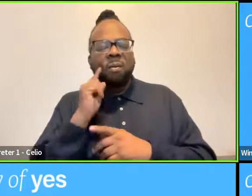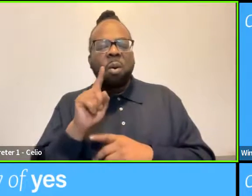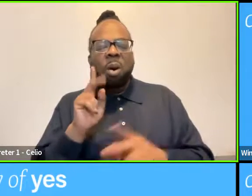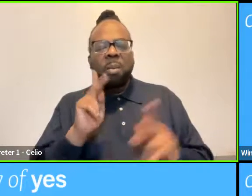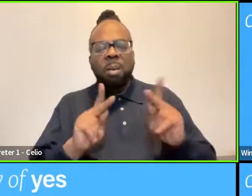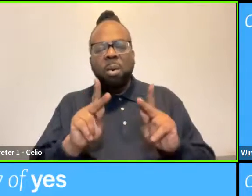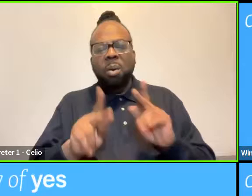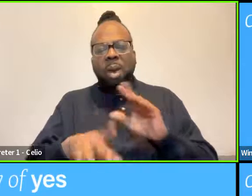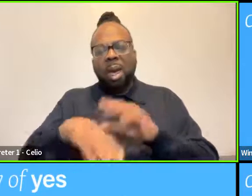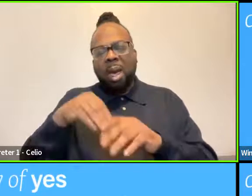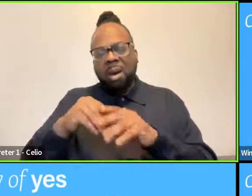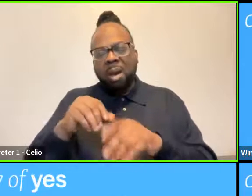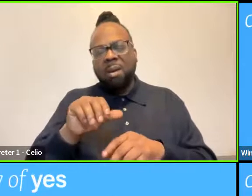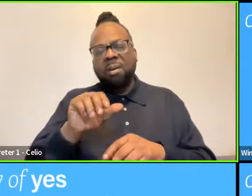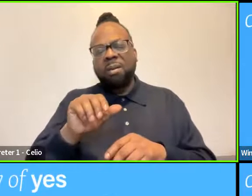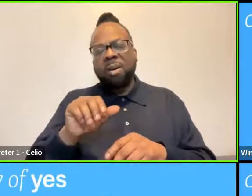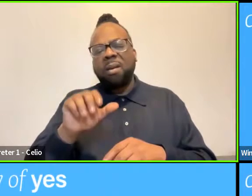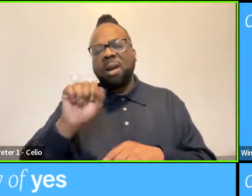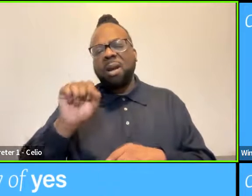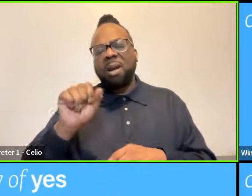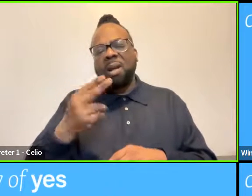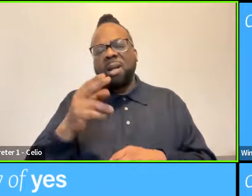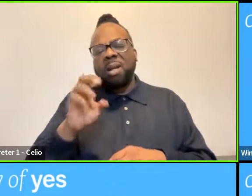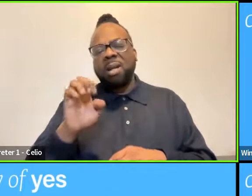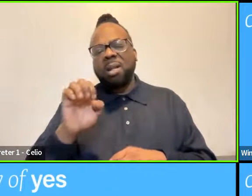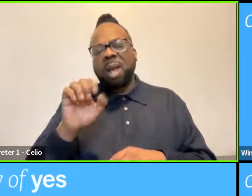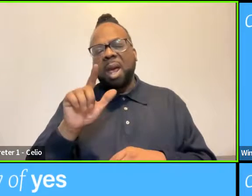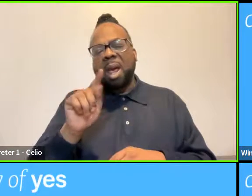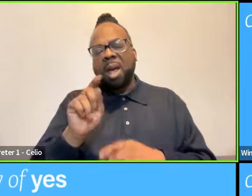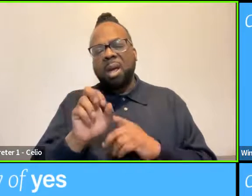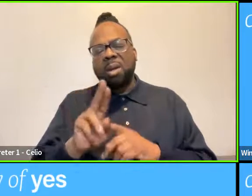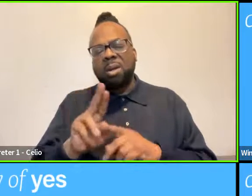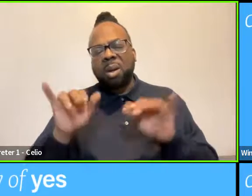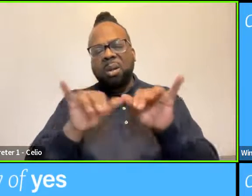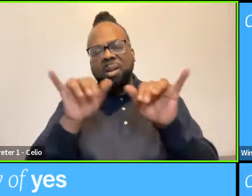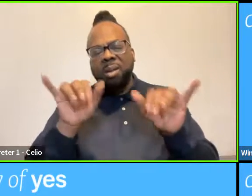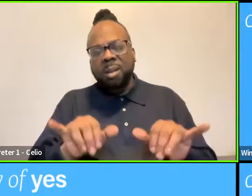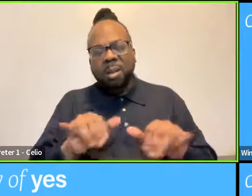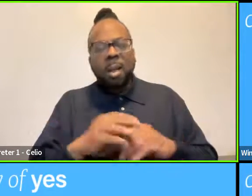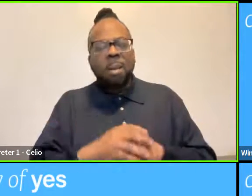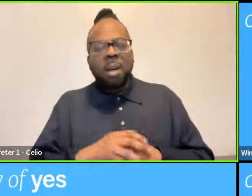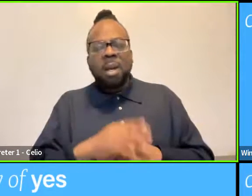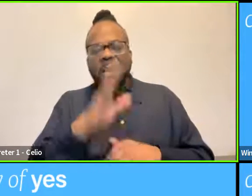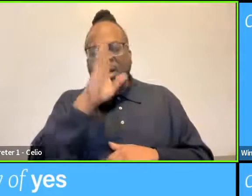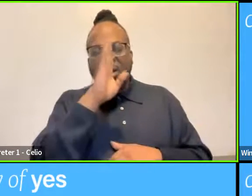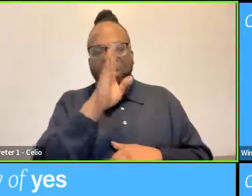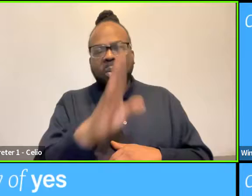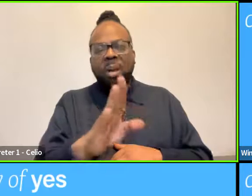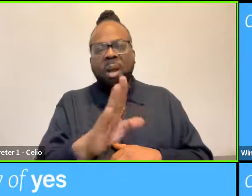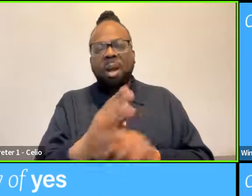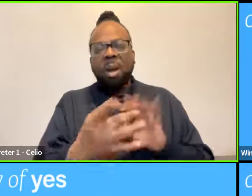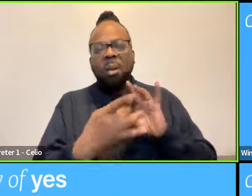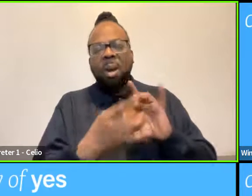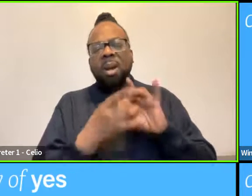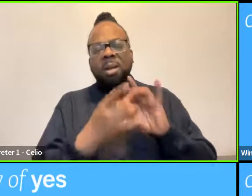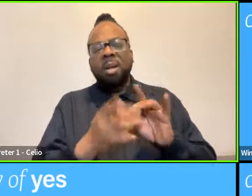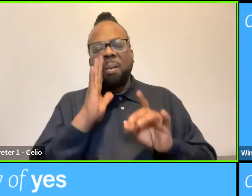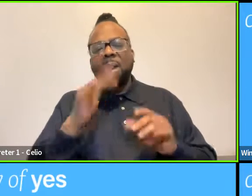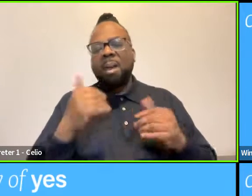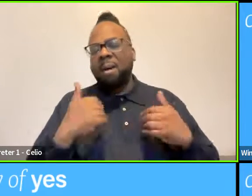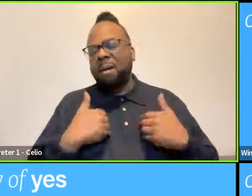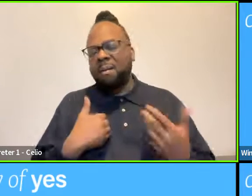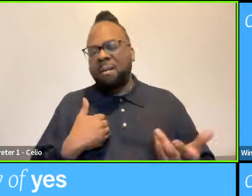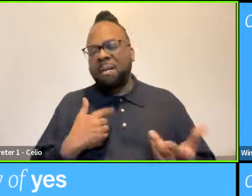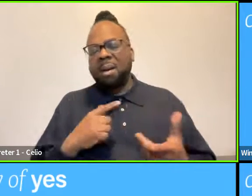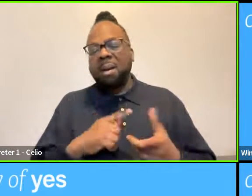that we can create. There's a direct proportional relationship there. And so, if we increase affordable